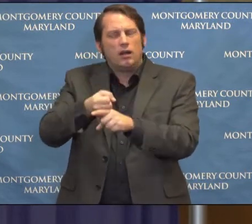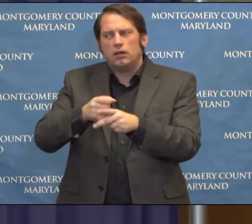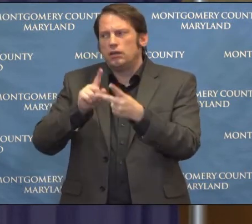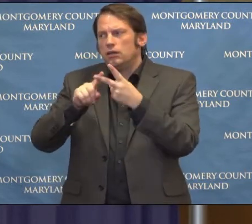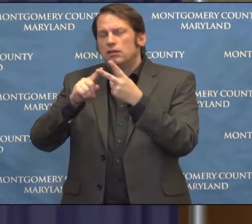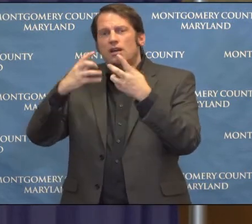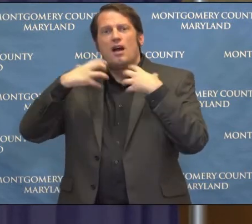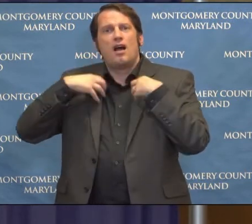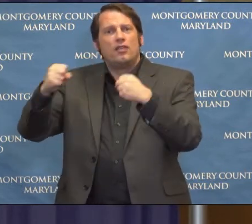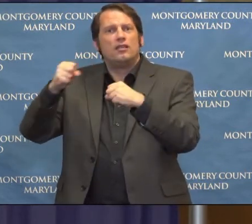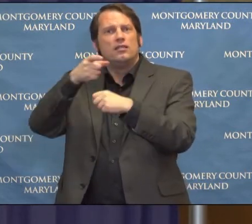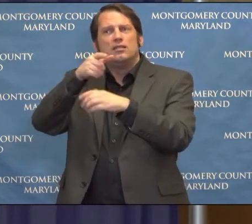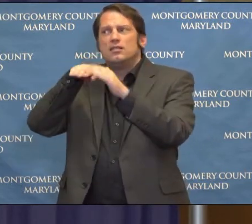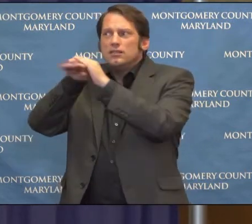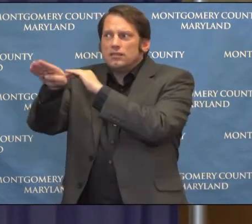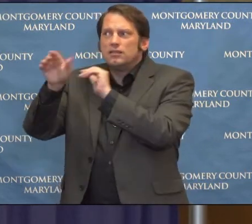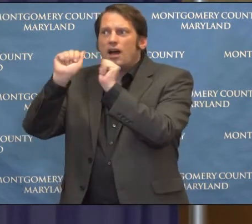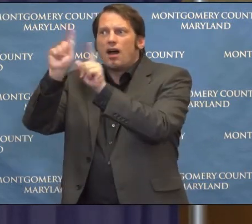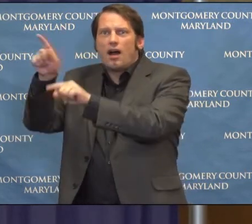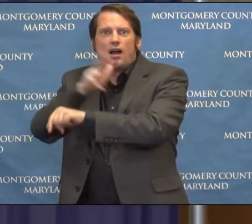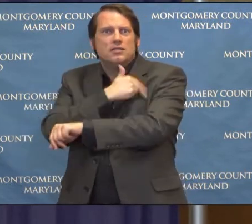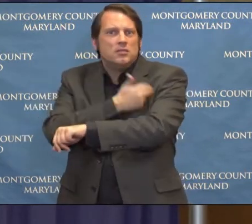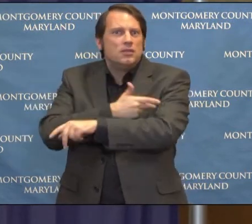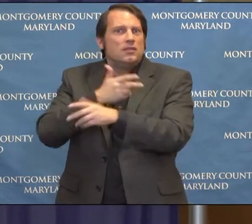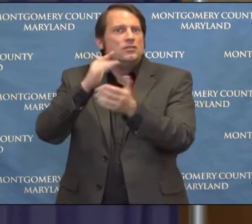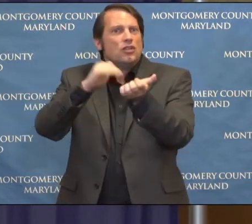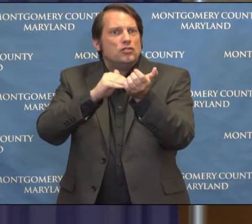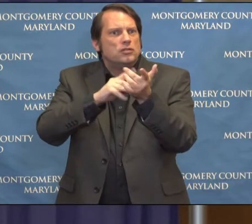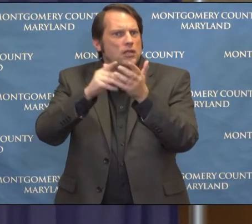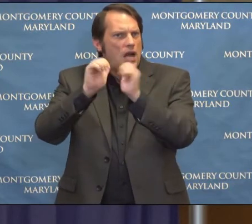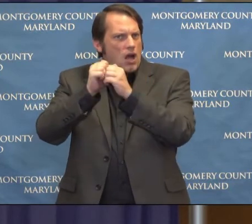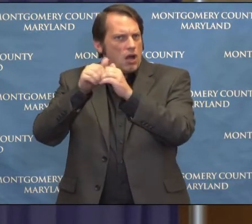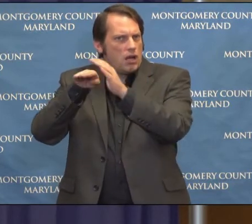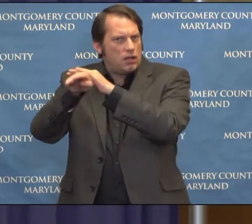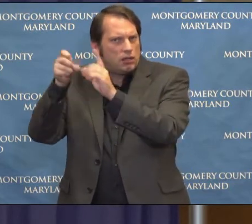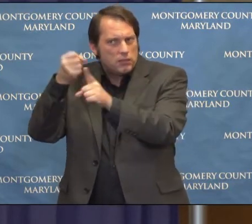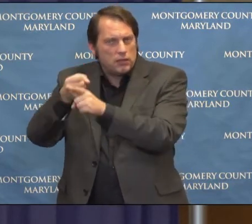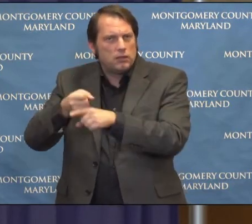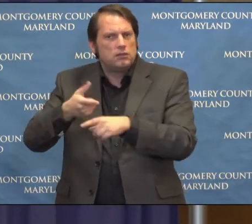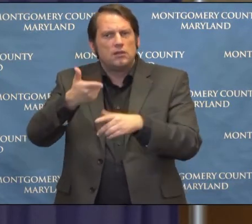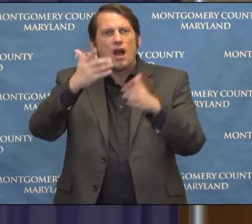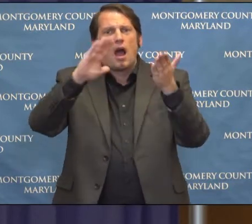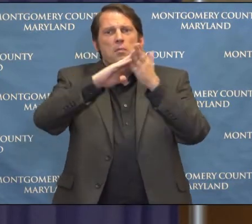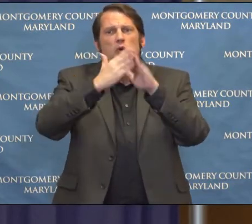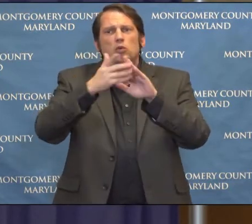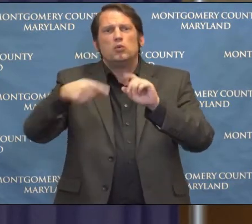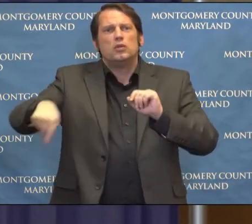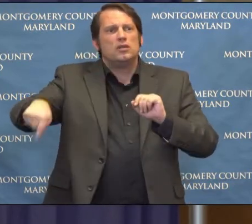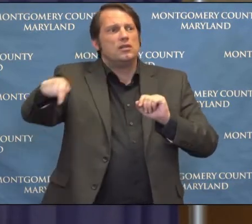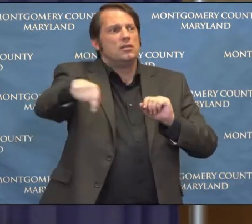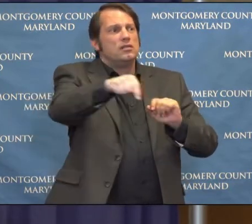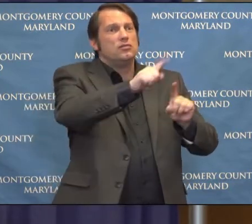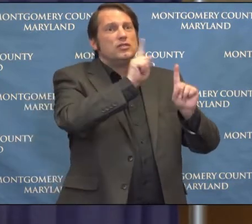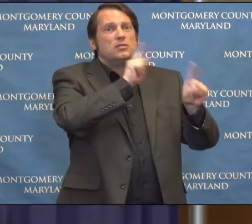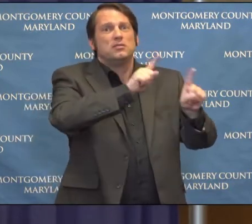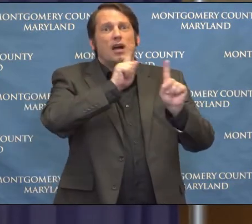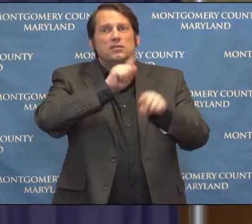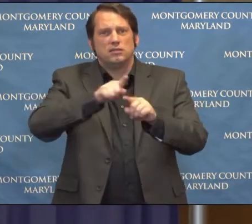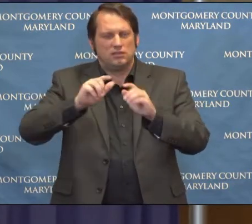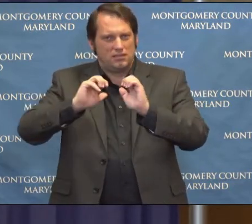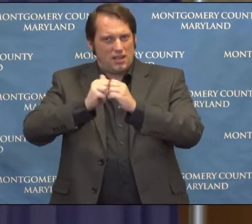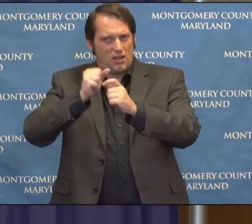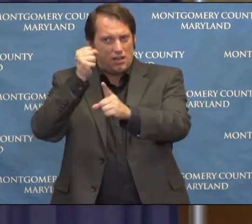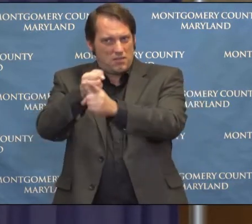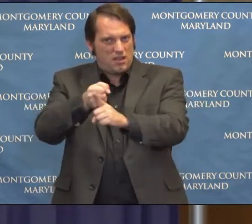disproportionately impact health outcomes for certain communities? We don't know. What does it look like in terms of, now everything won't be bad. It